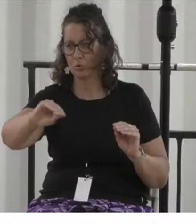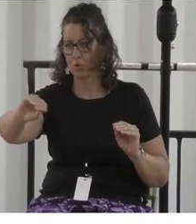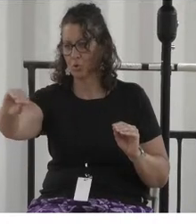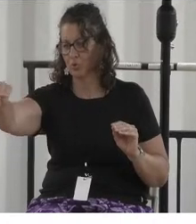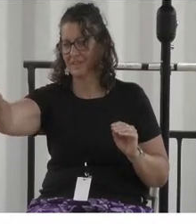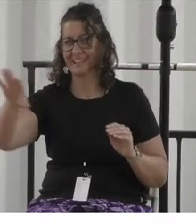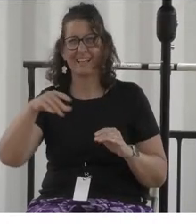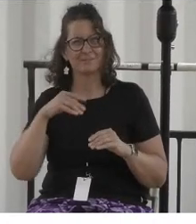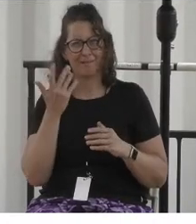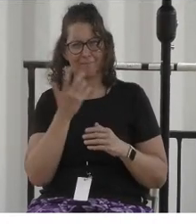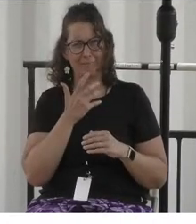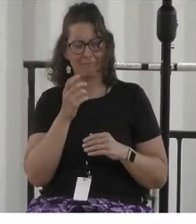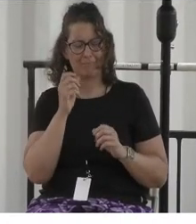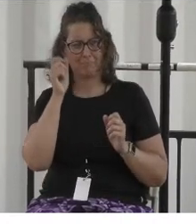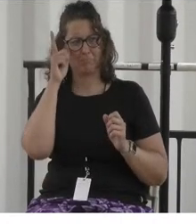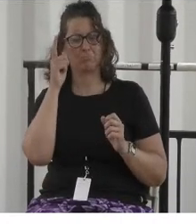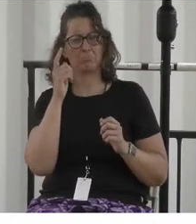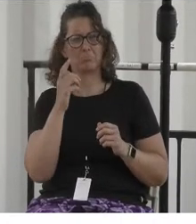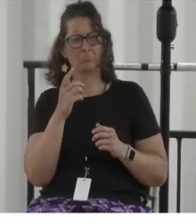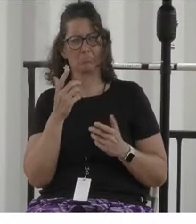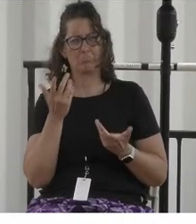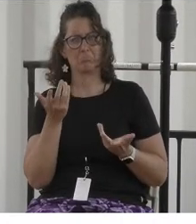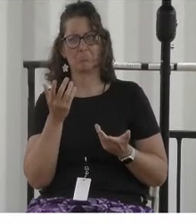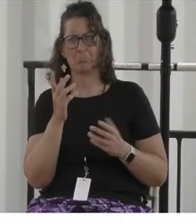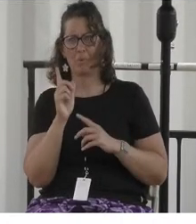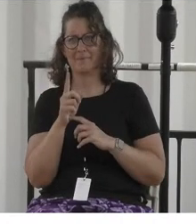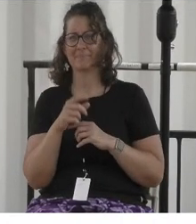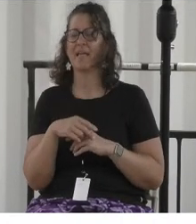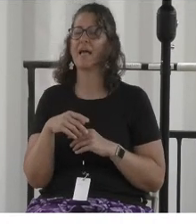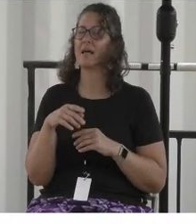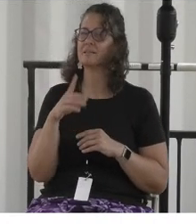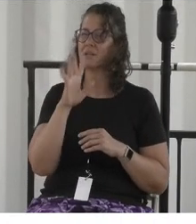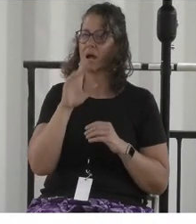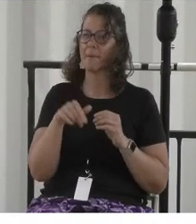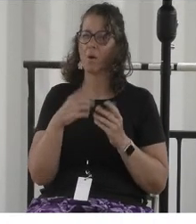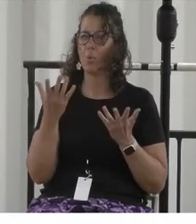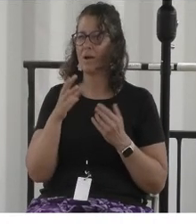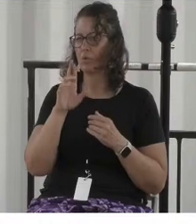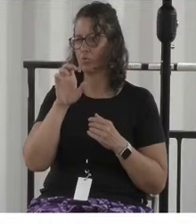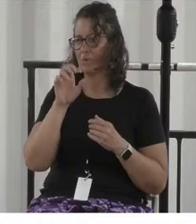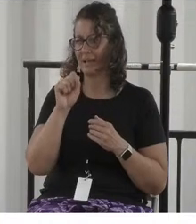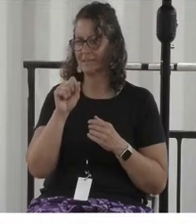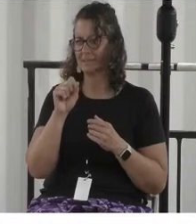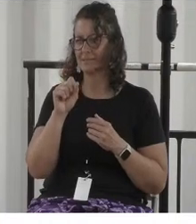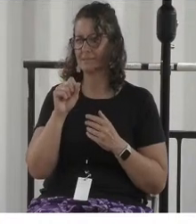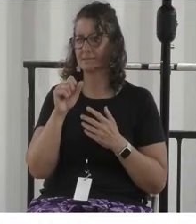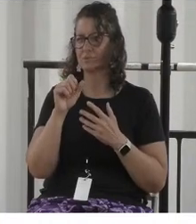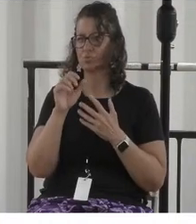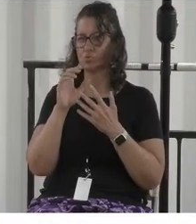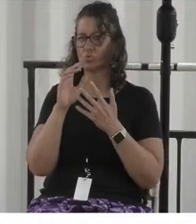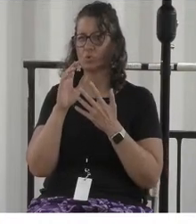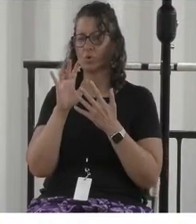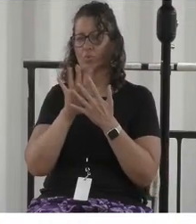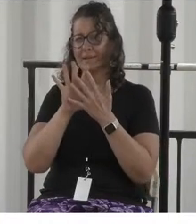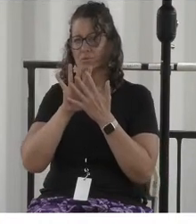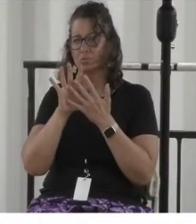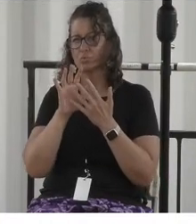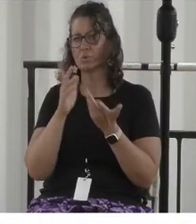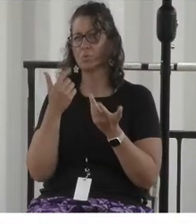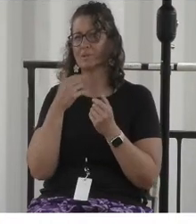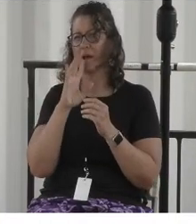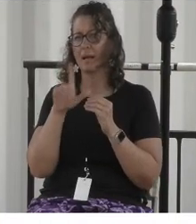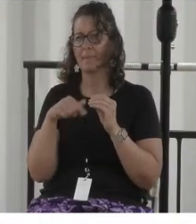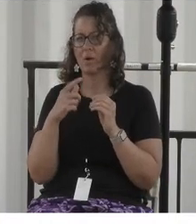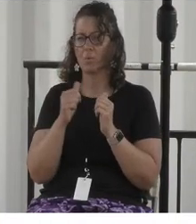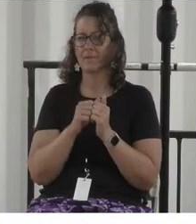moment. I'm wondering, just for everyone here, if you could just talk about what resolution are we talking about with Planet? So